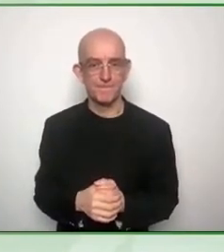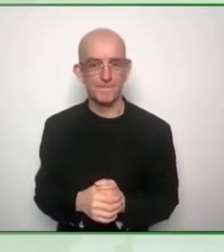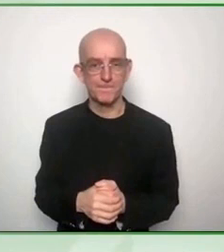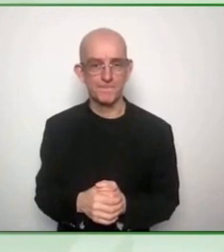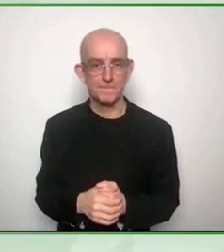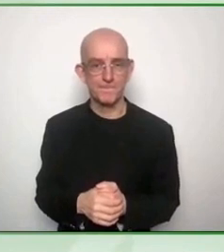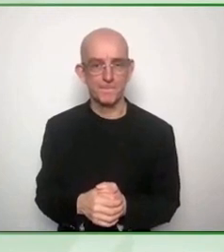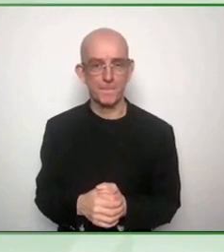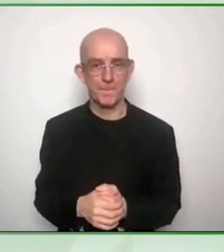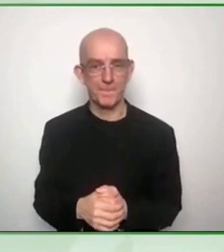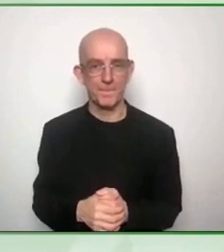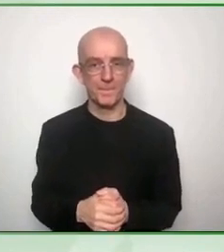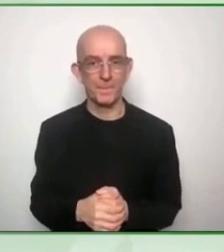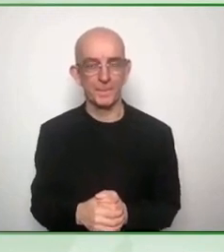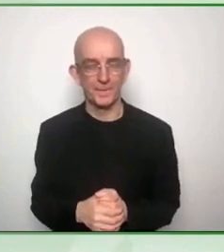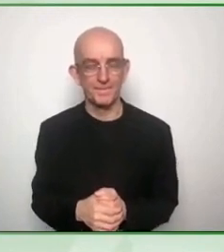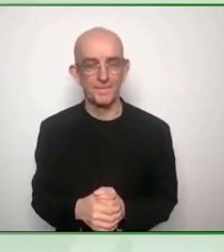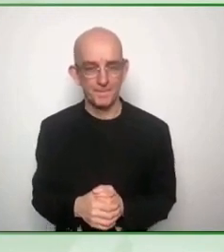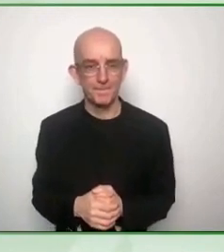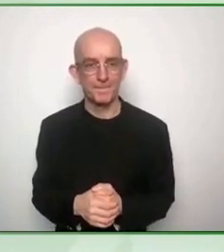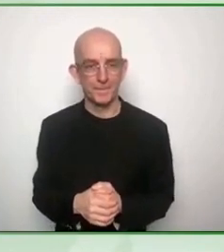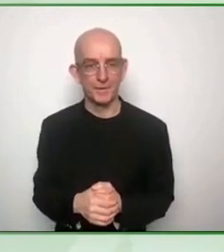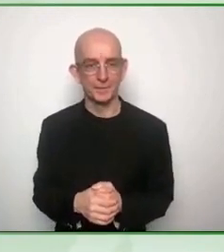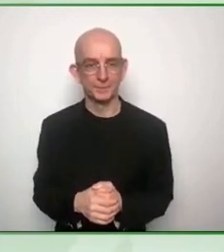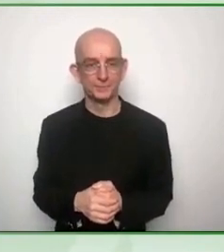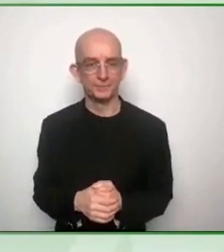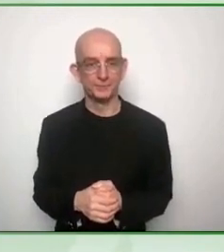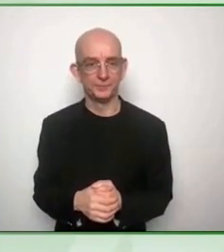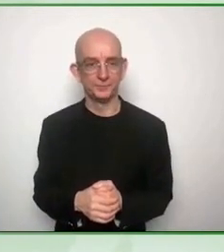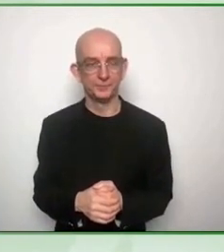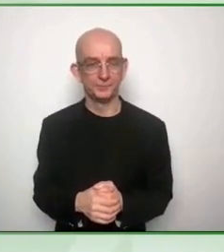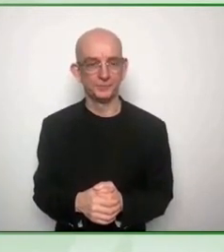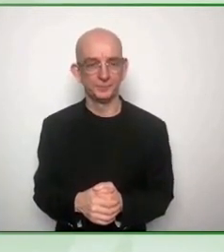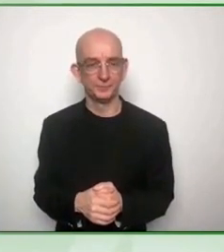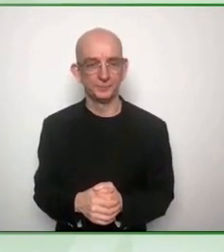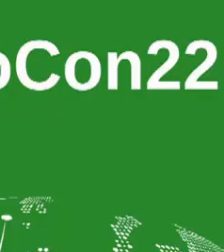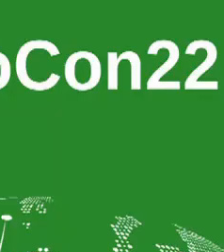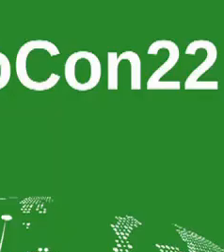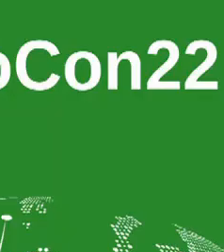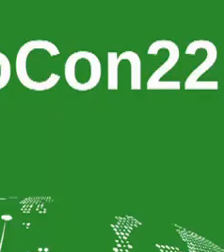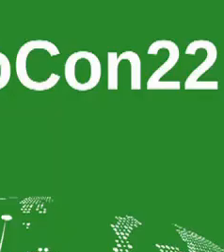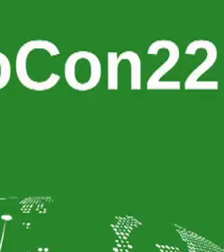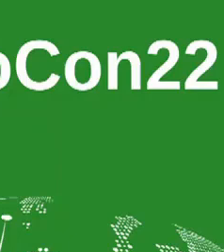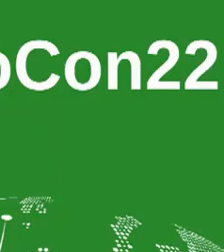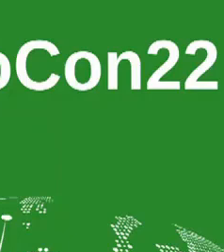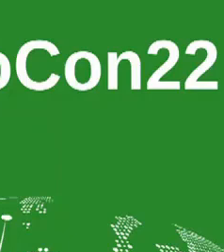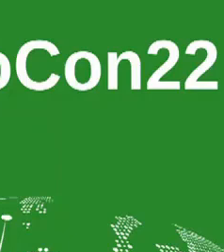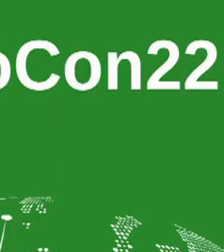broadcasting live from the UN here in Vienna. Thank you. Thank you, Wilfred.